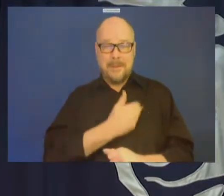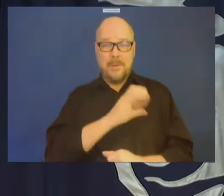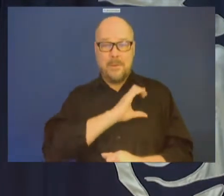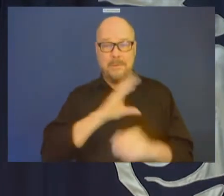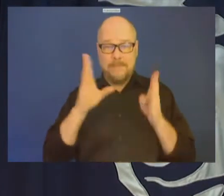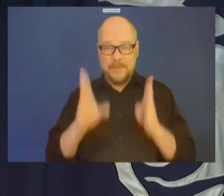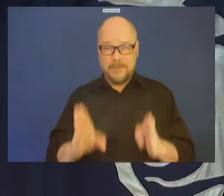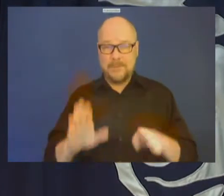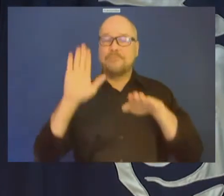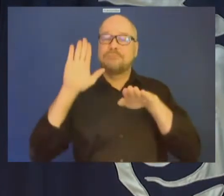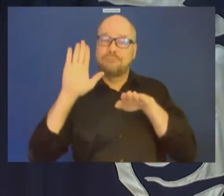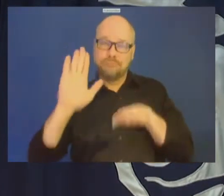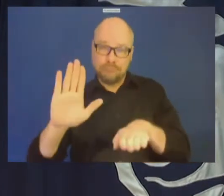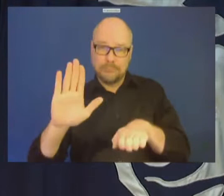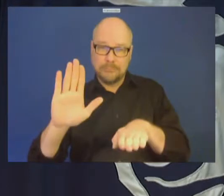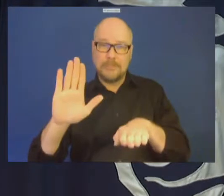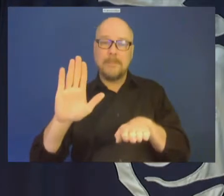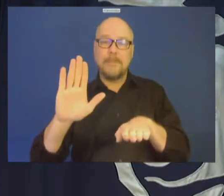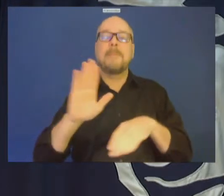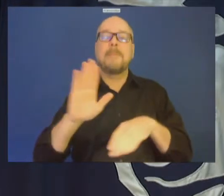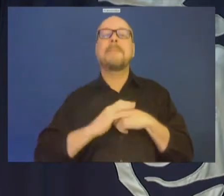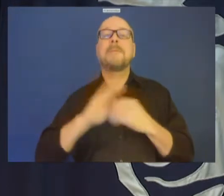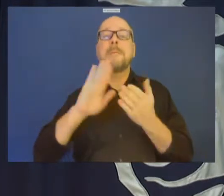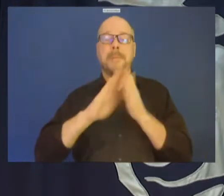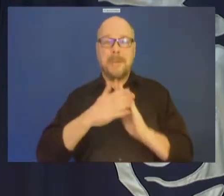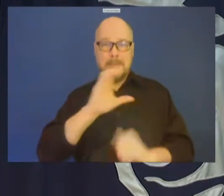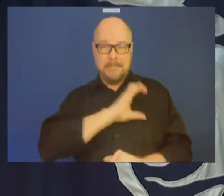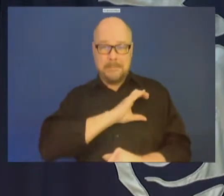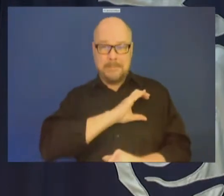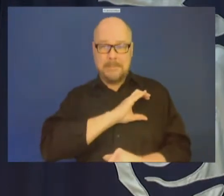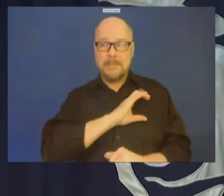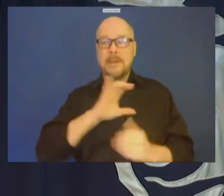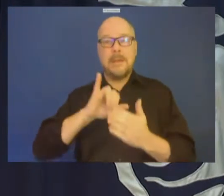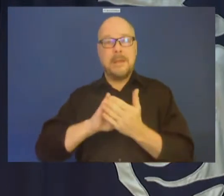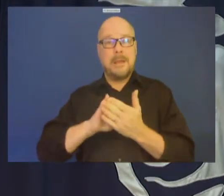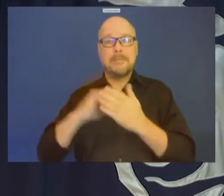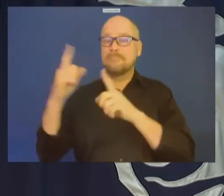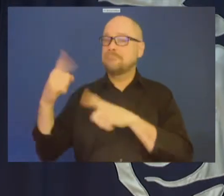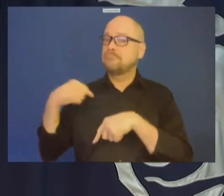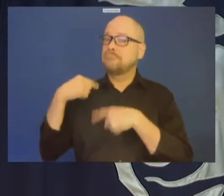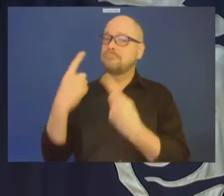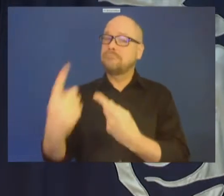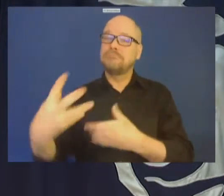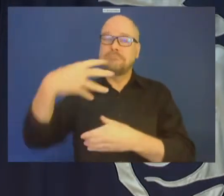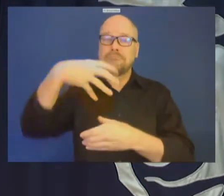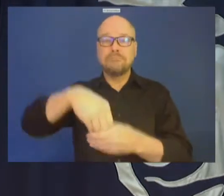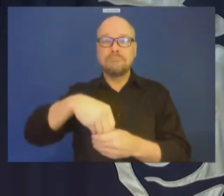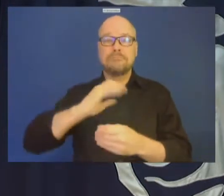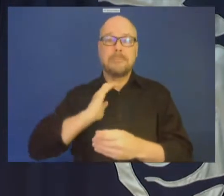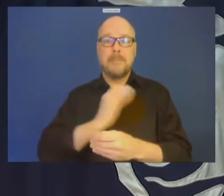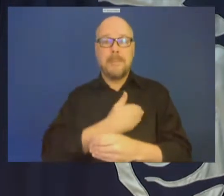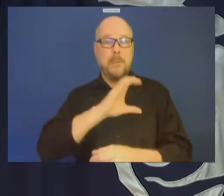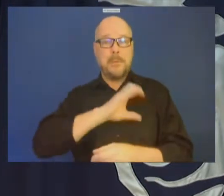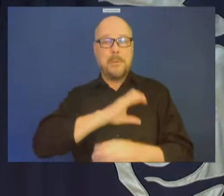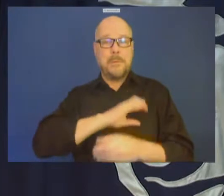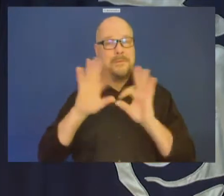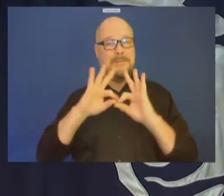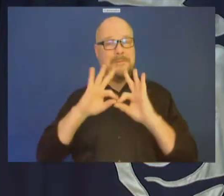and since the day they've been hired, they have become part of the family, which means you're part of the family